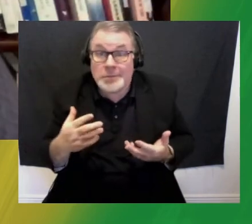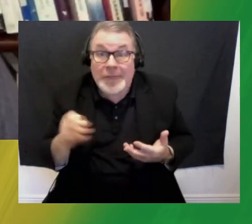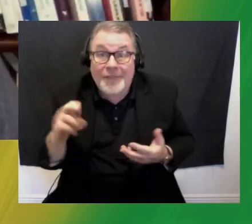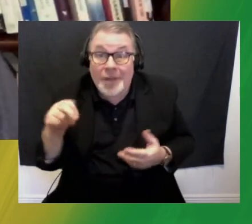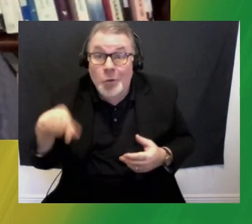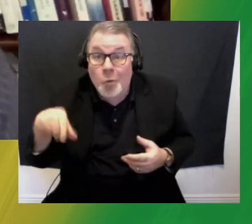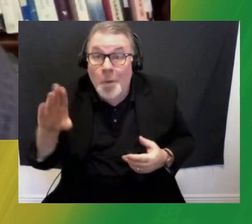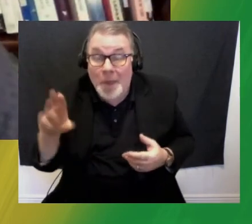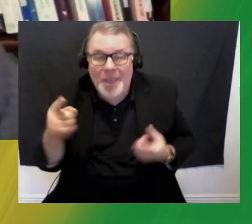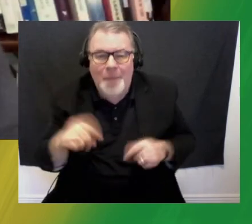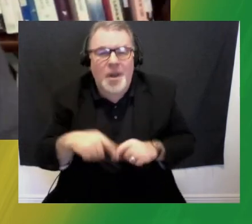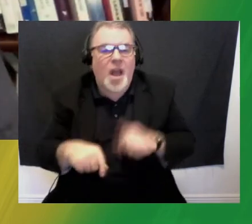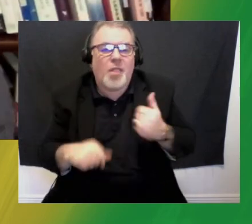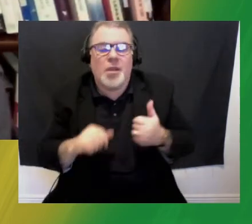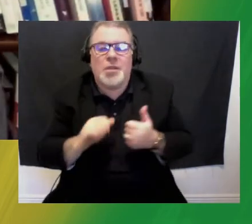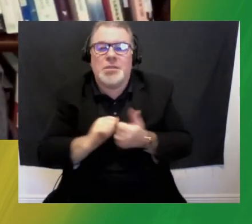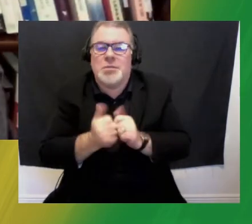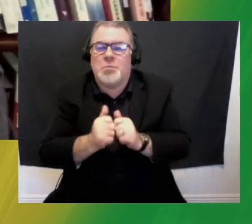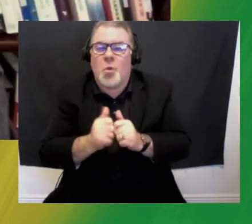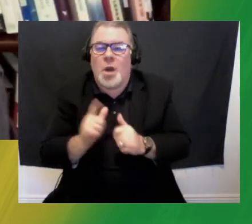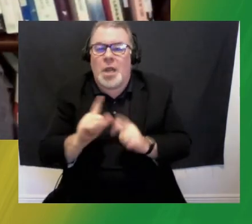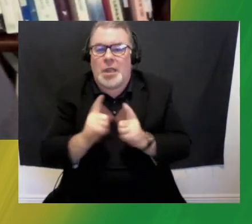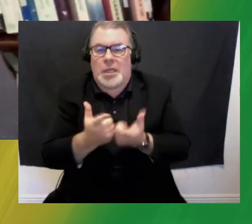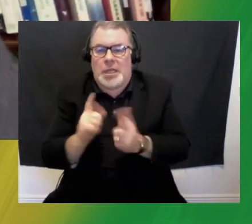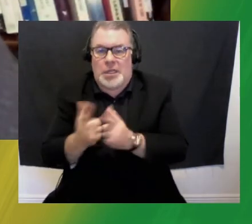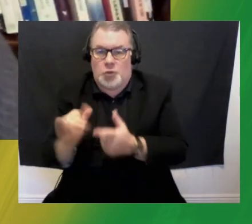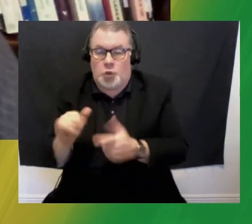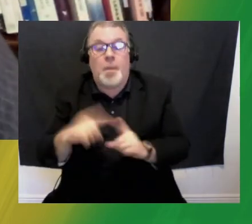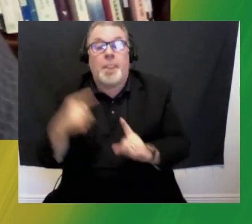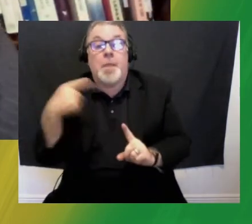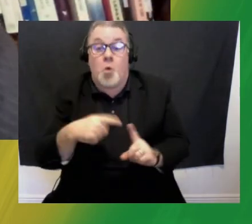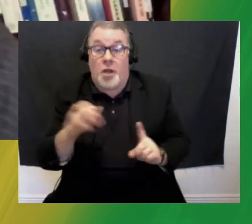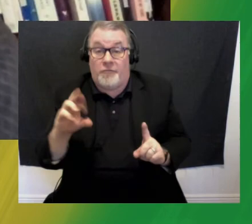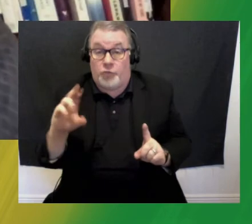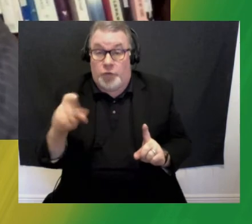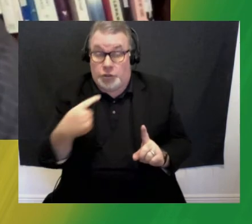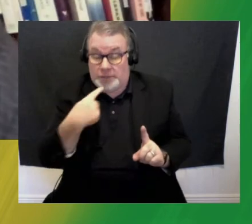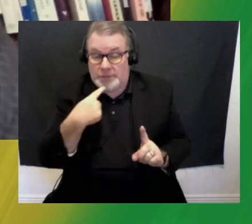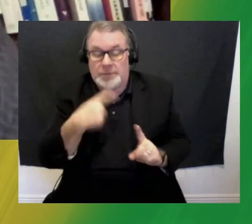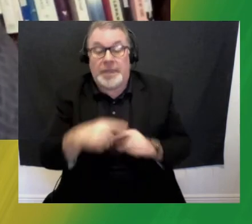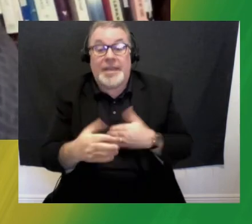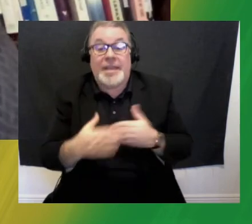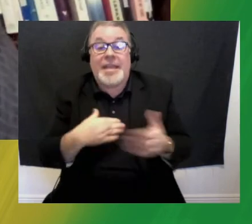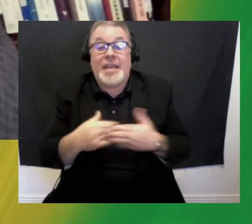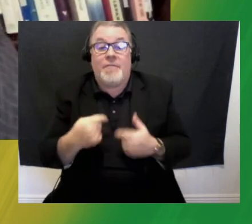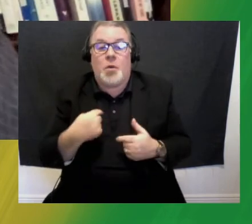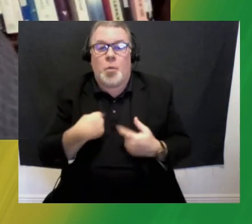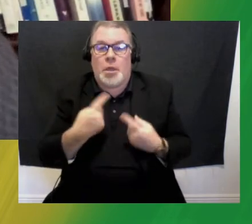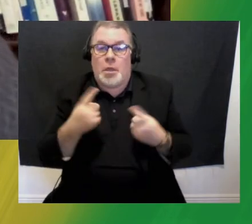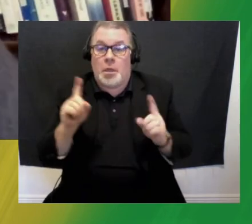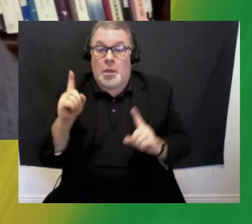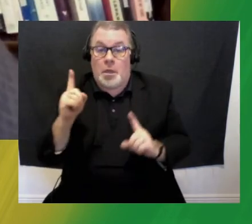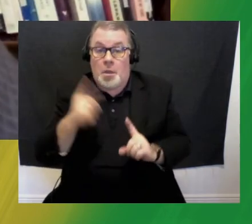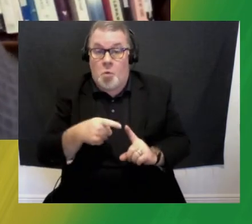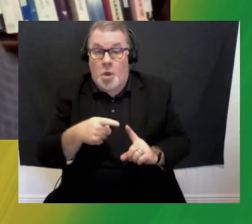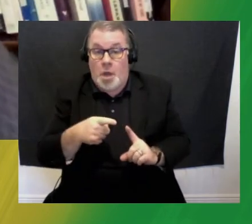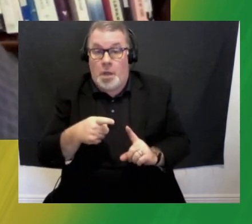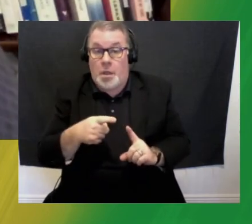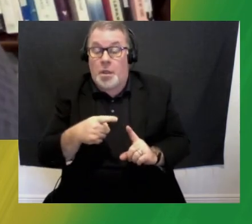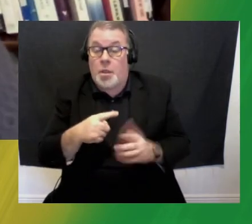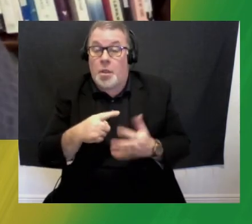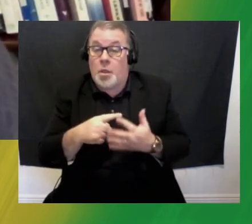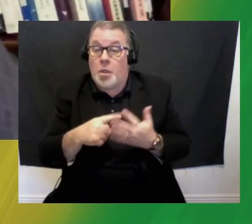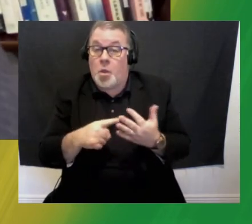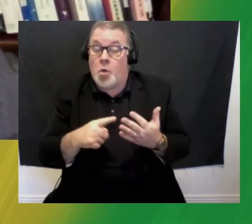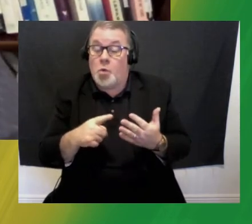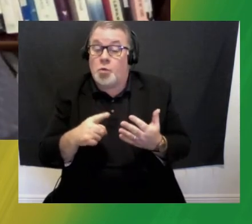other sports leagues too. But the point that French is making is that even if we get to a point where those overtly,